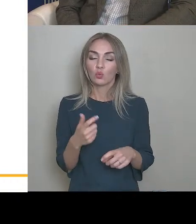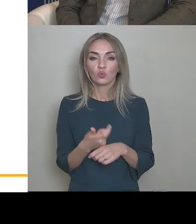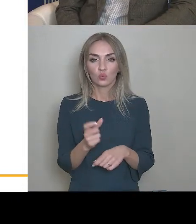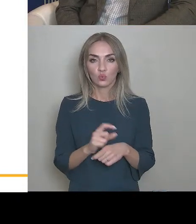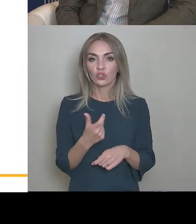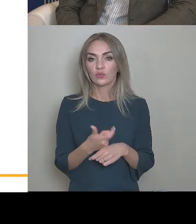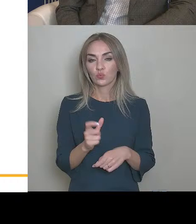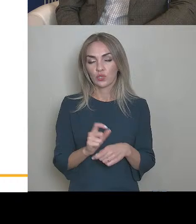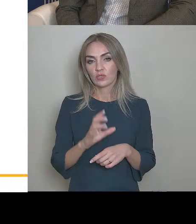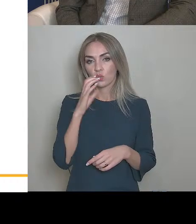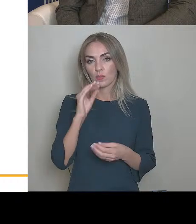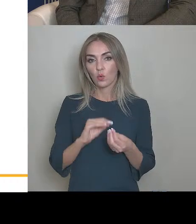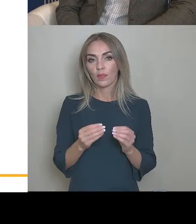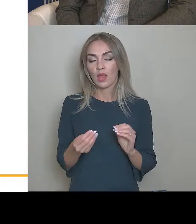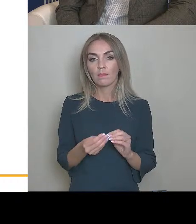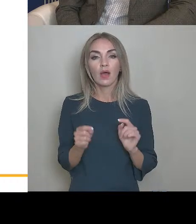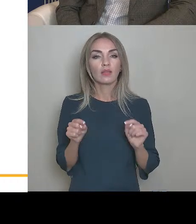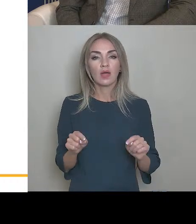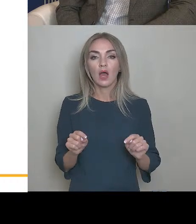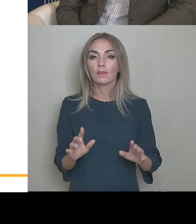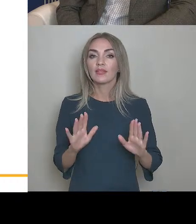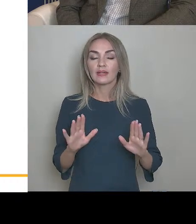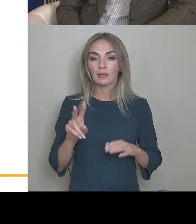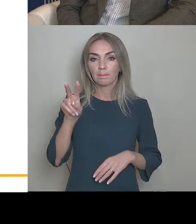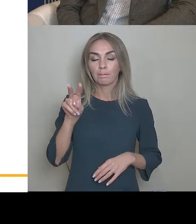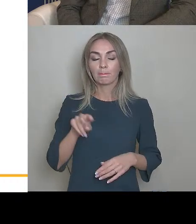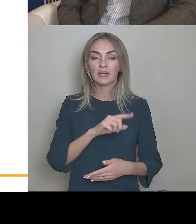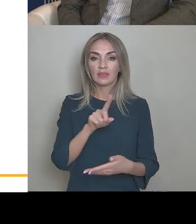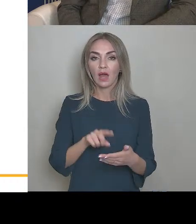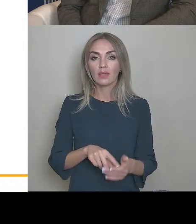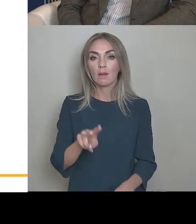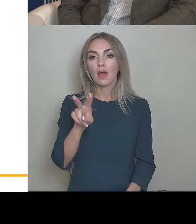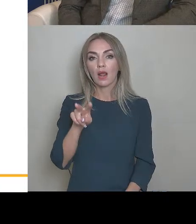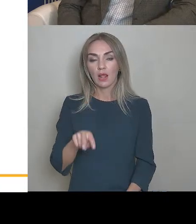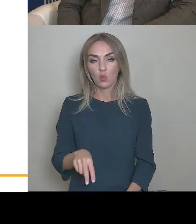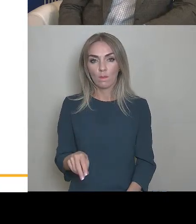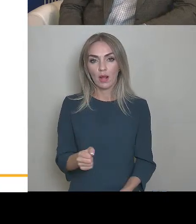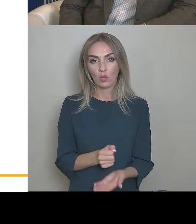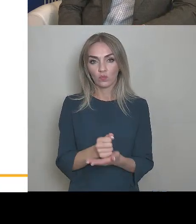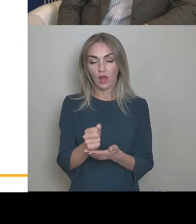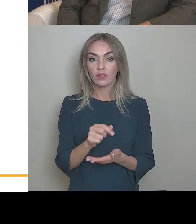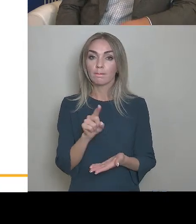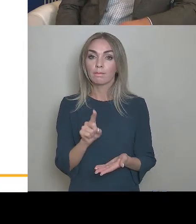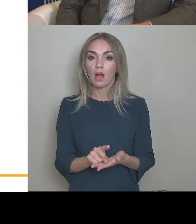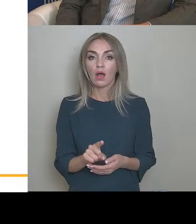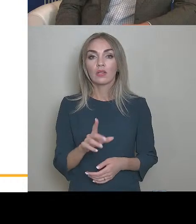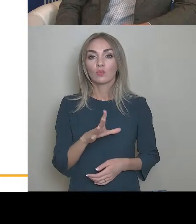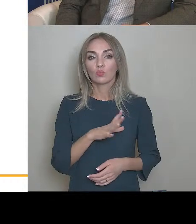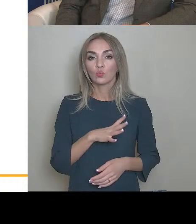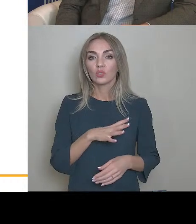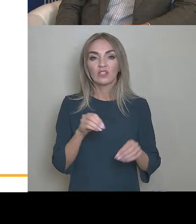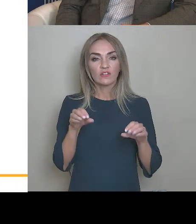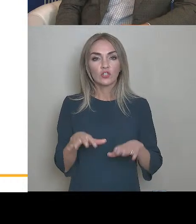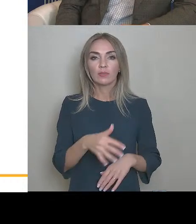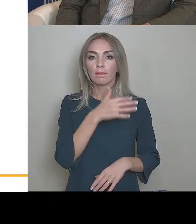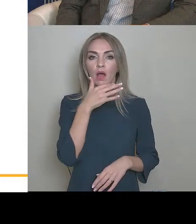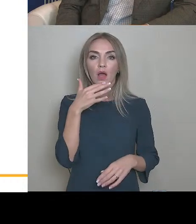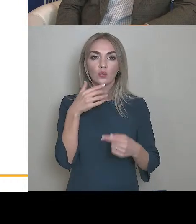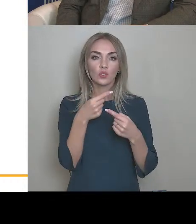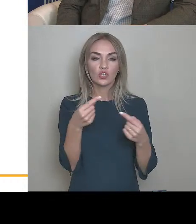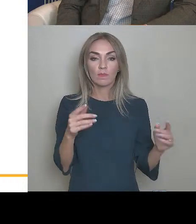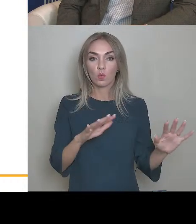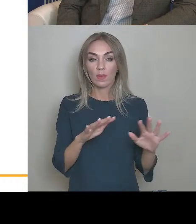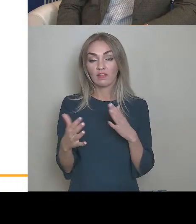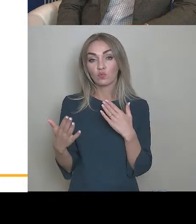not voted into the law, and that's a serious issue that is behind it, because it was not the issue